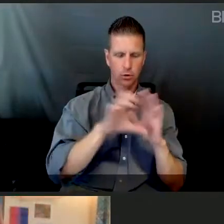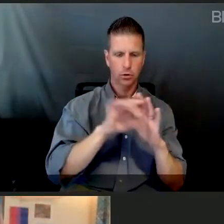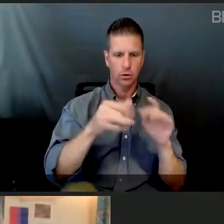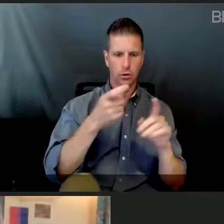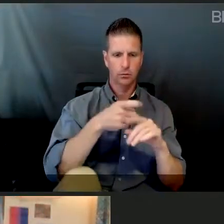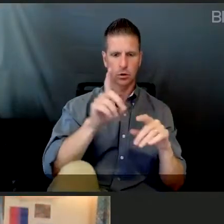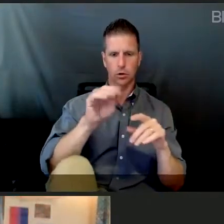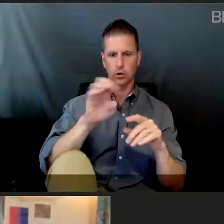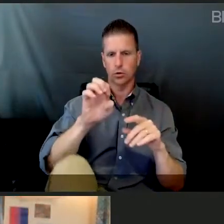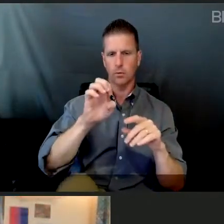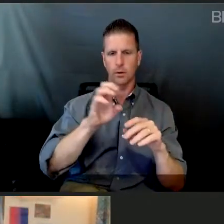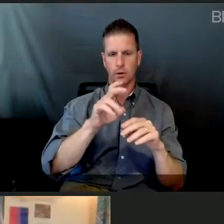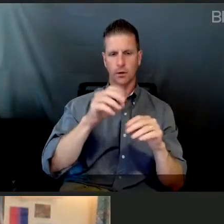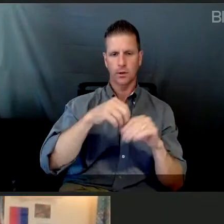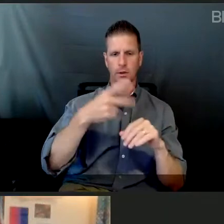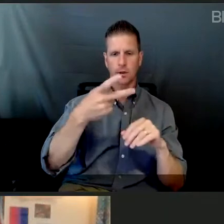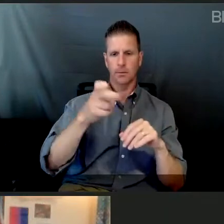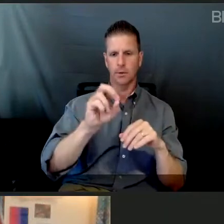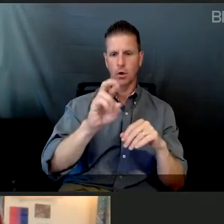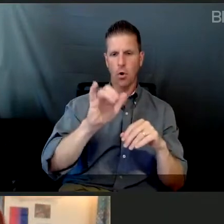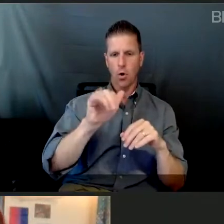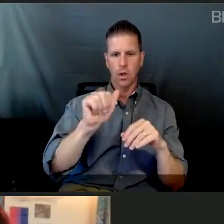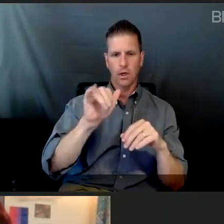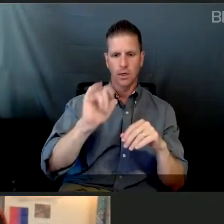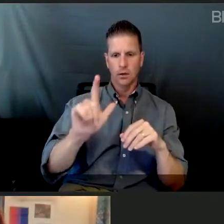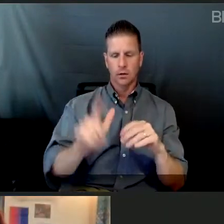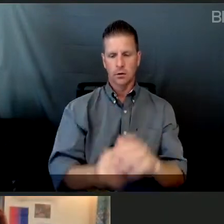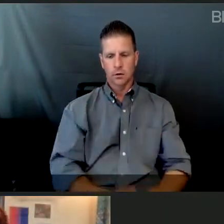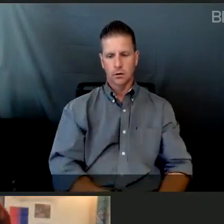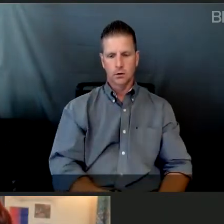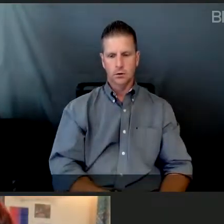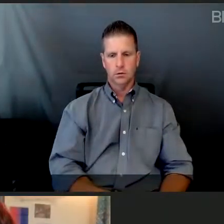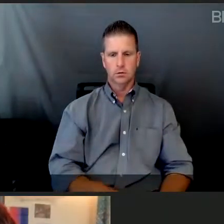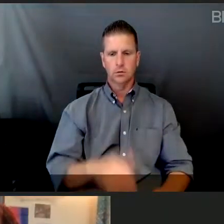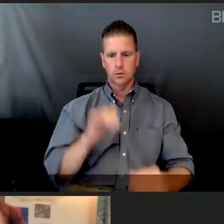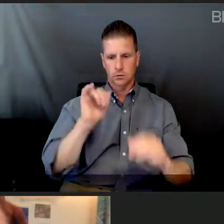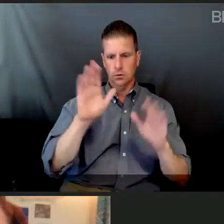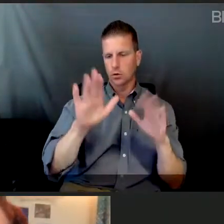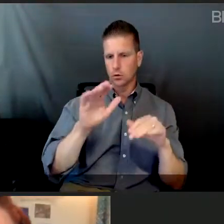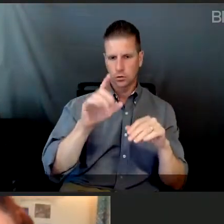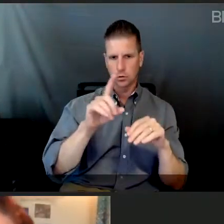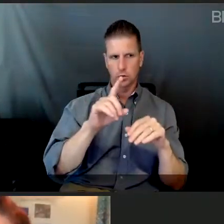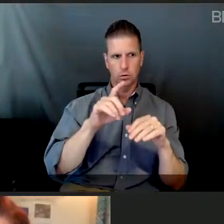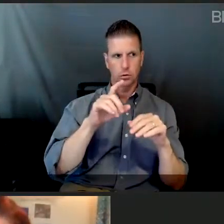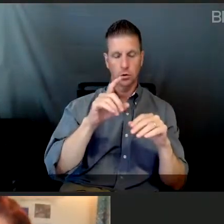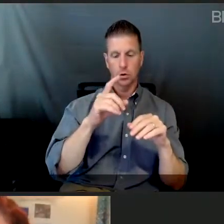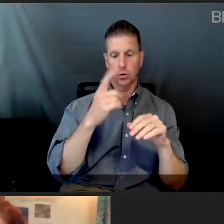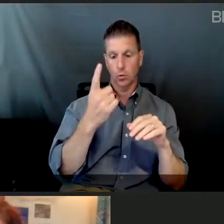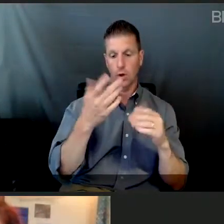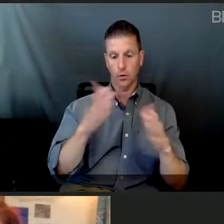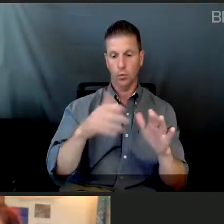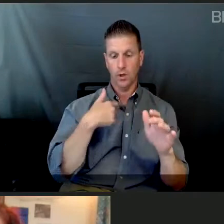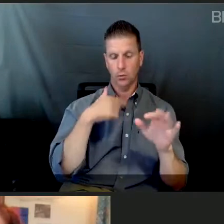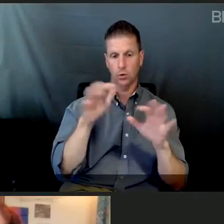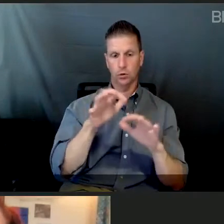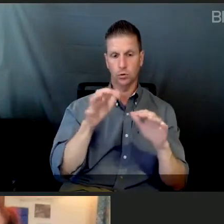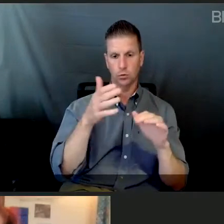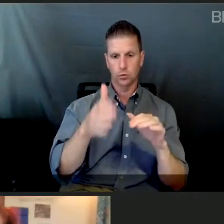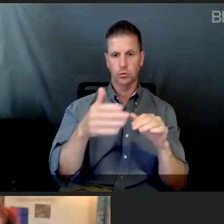Dome Planetarium in Peoria, Illinois. Yeah, that's also a great question. One of the ways that we do this is